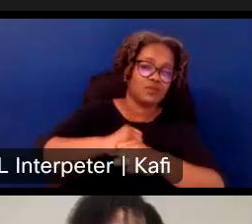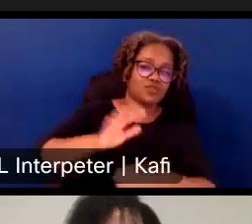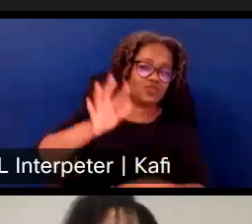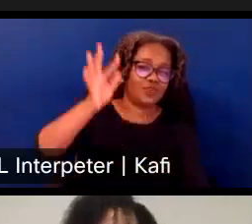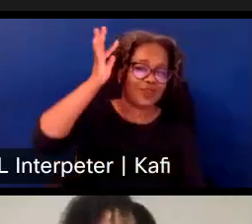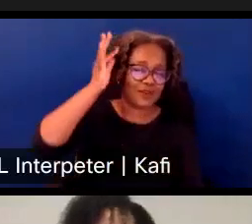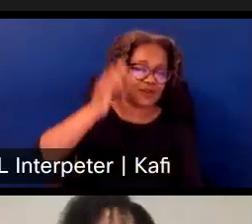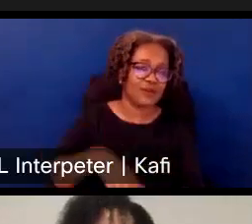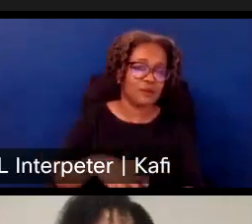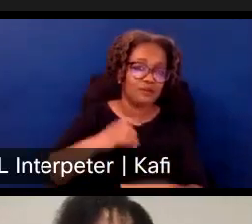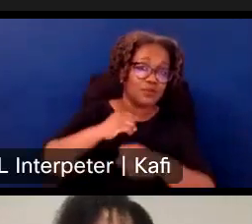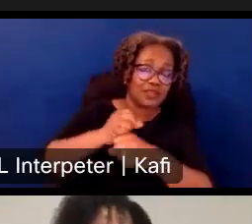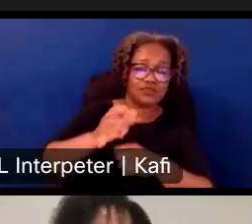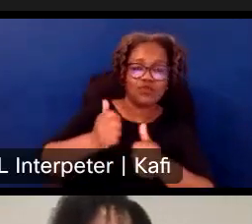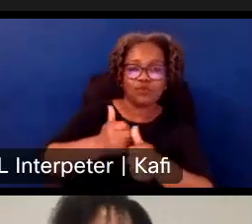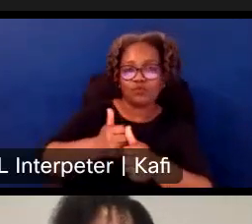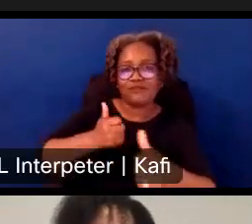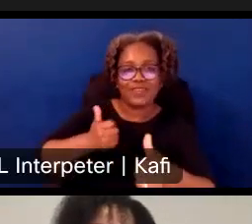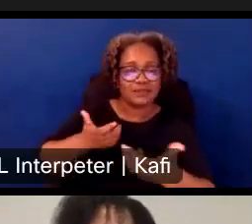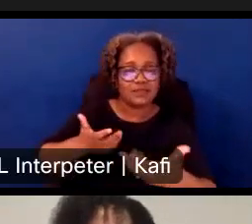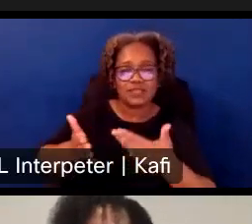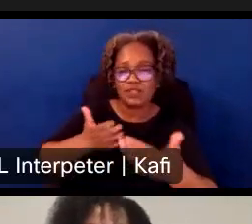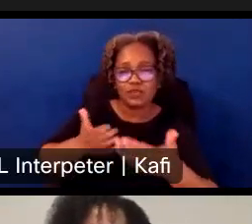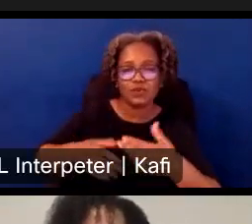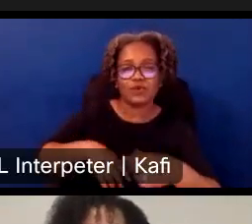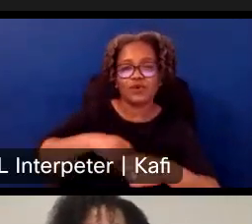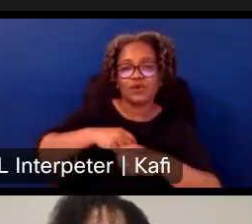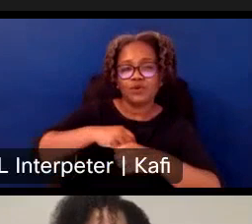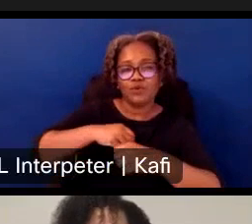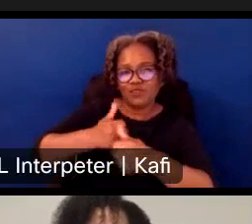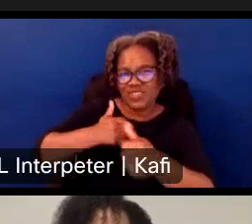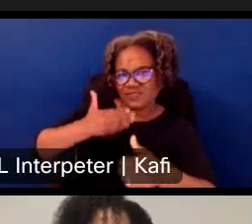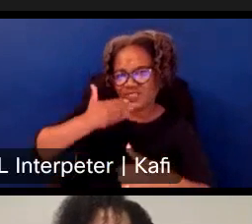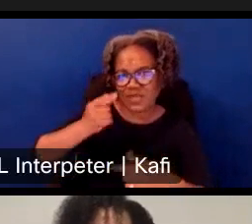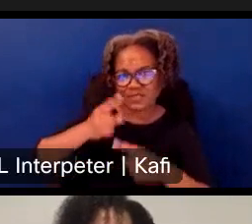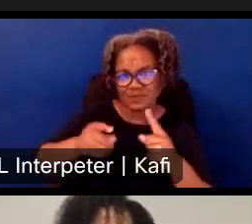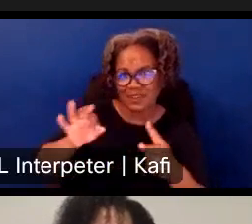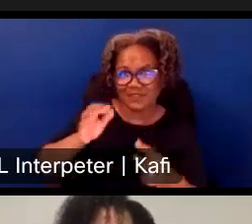best, but if you put in a situation, then you certainly need protective.